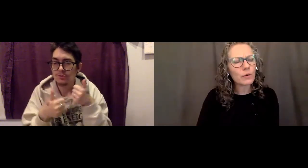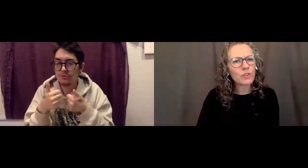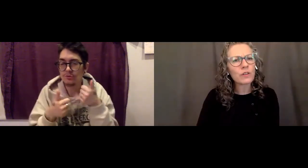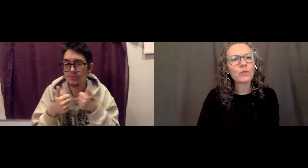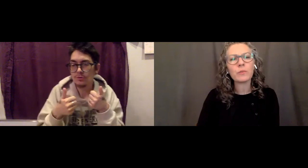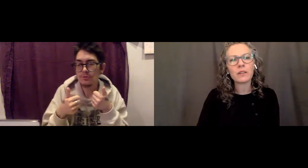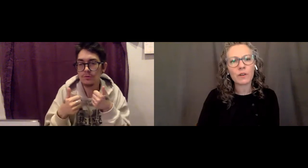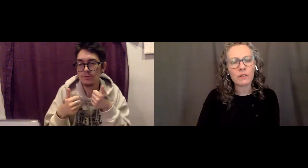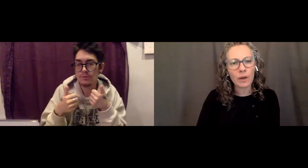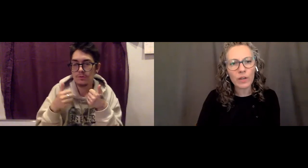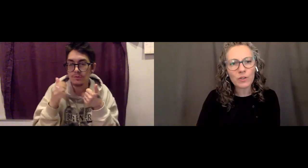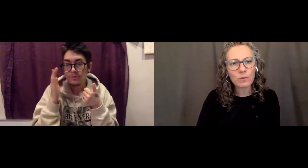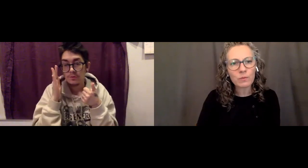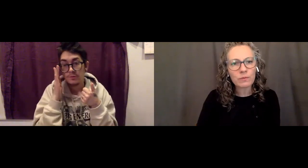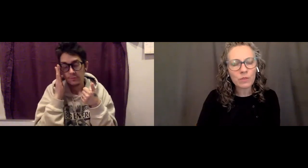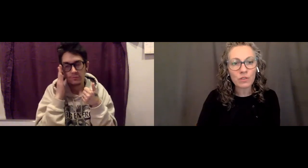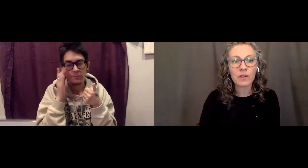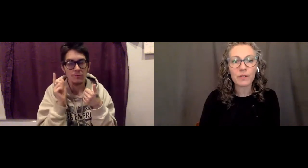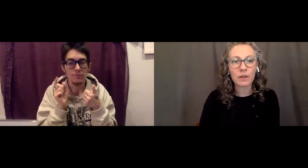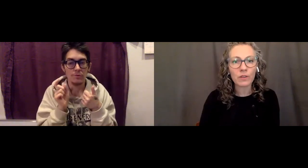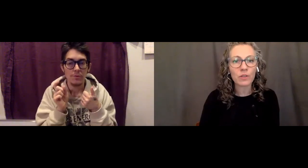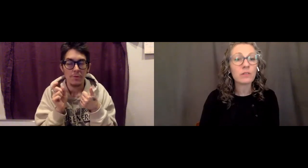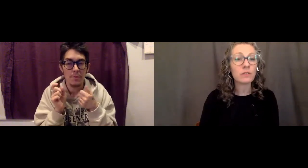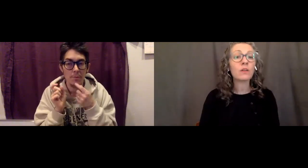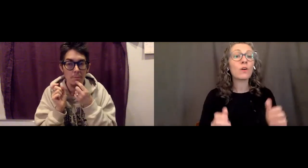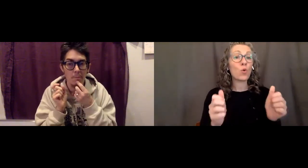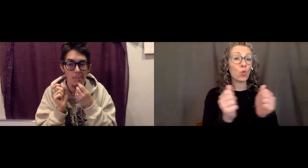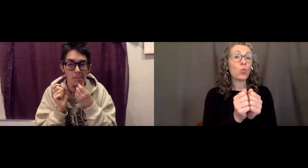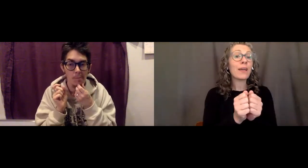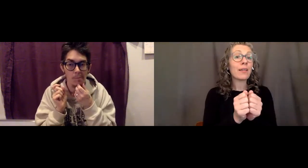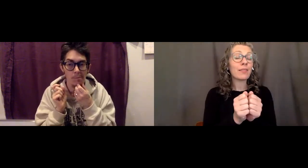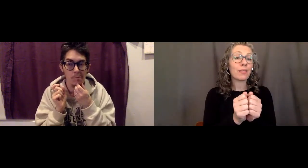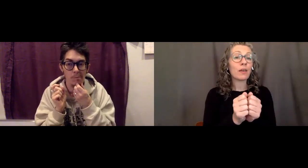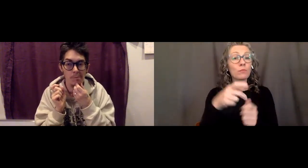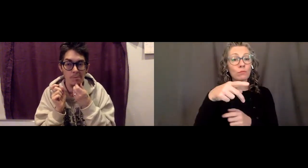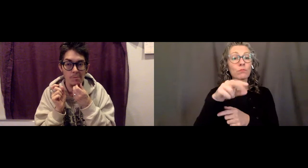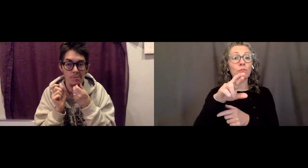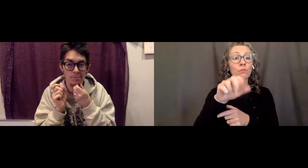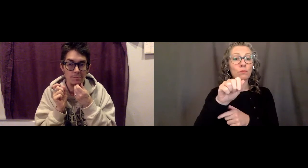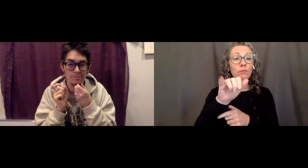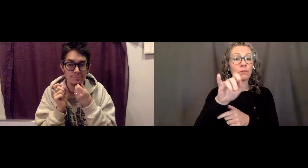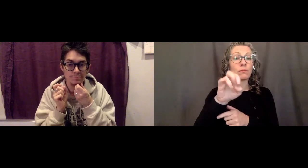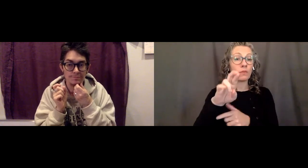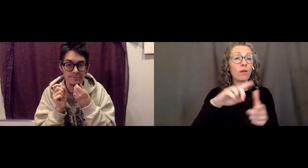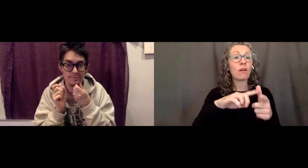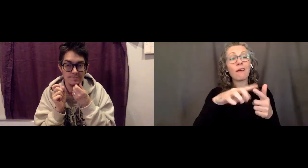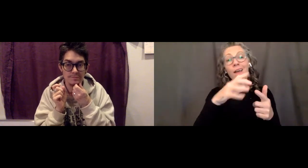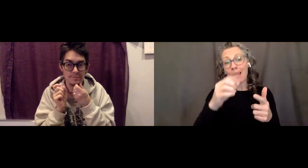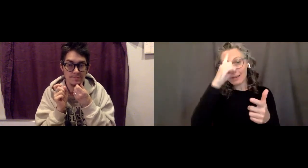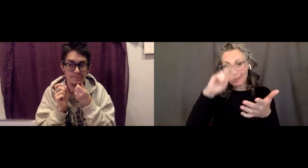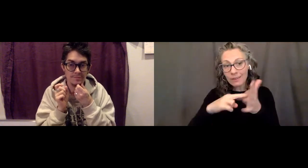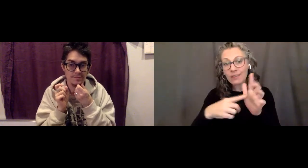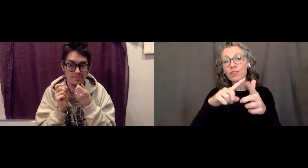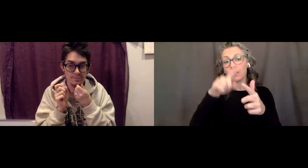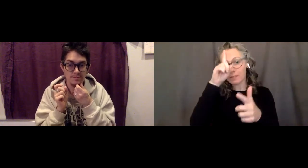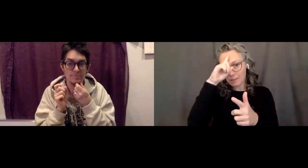that what your question is, or do you mean as far as language? Well, Just with clarify the prayer, question. yeah, with prayer and intentions, affirmations, that